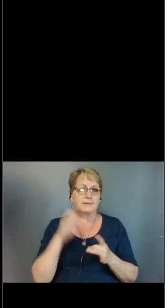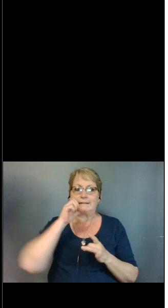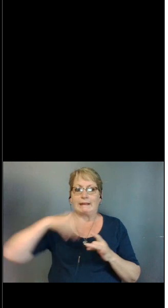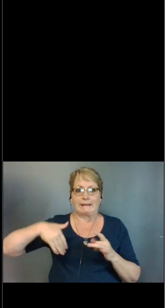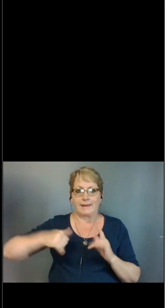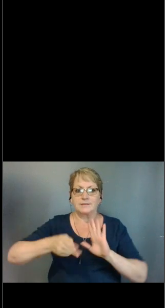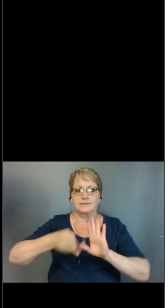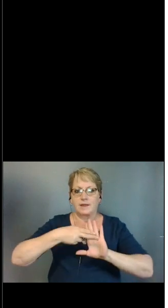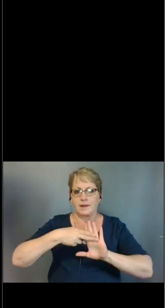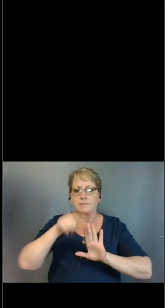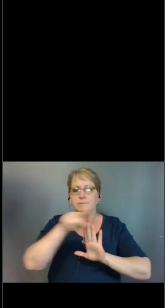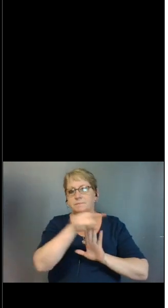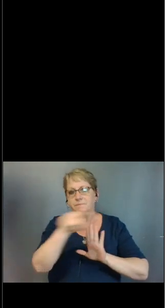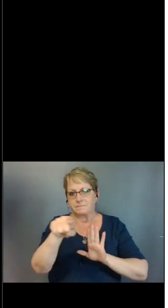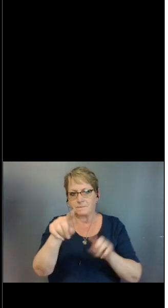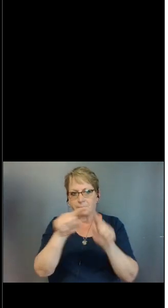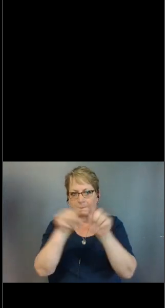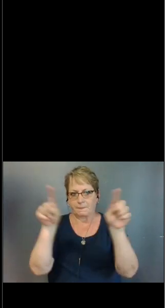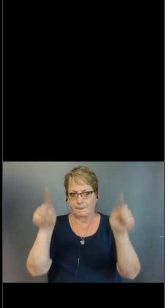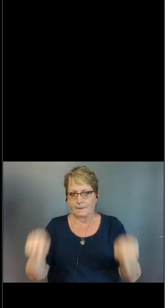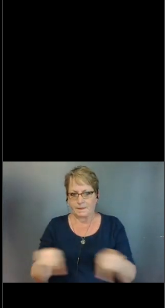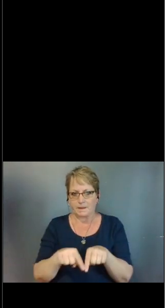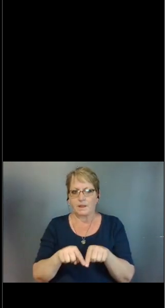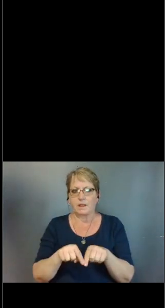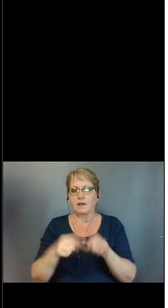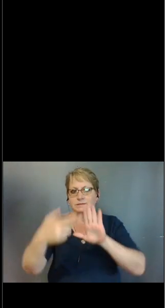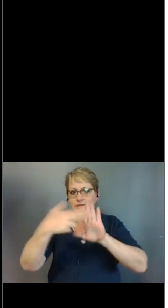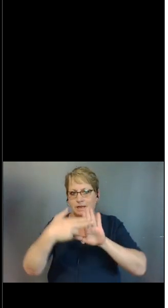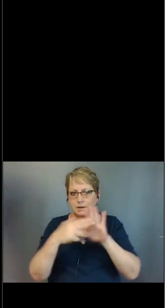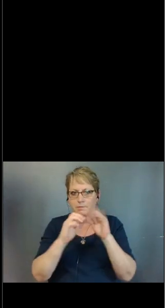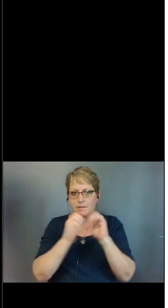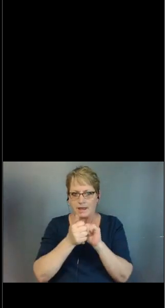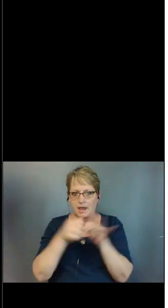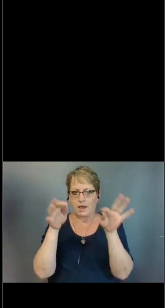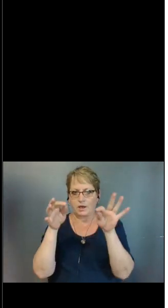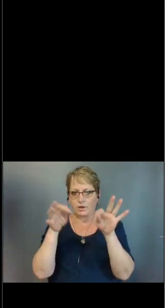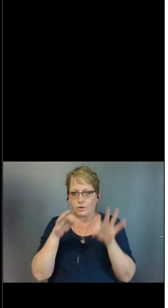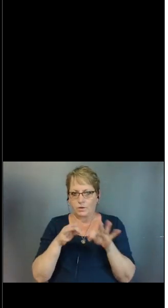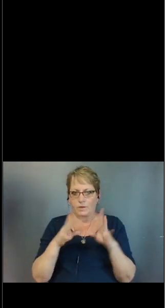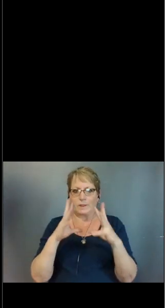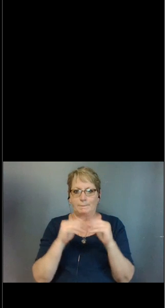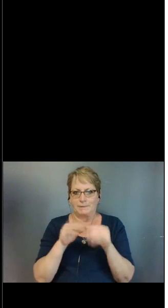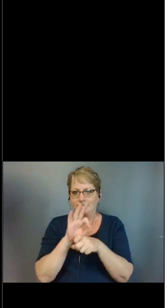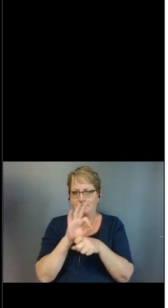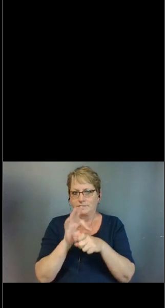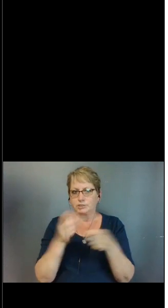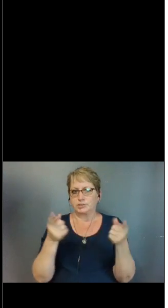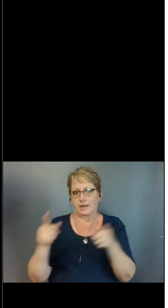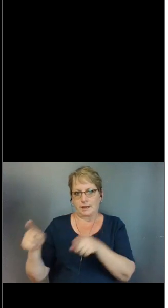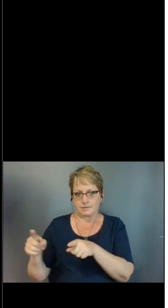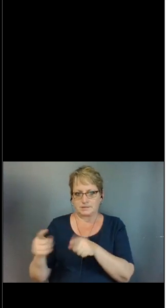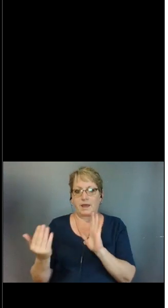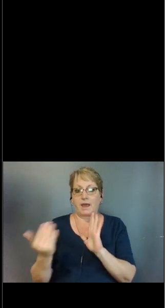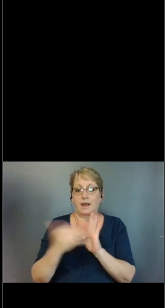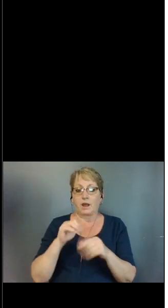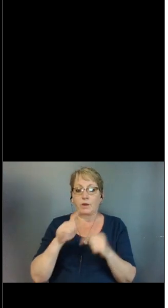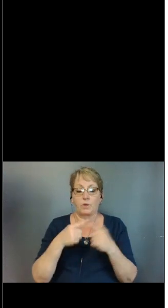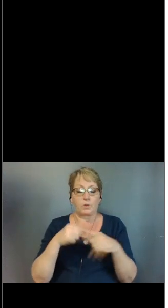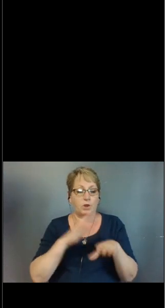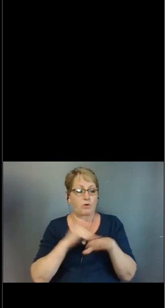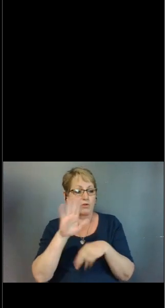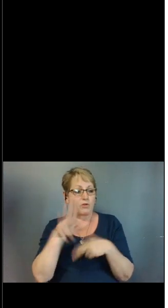Q&A section. And here is a graphic that shows you how the mute function works. Again, when your name is called, we will unmute